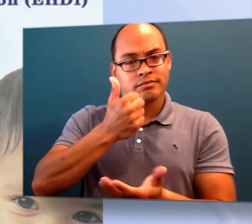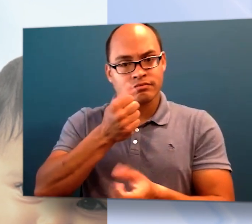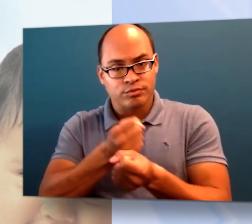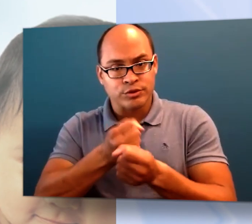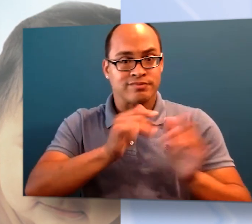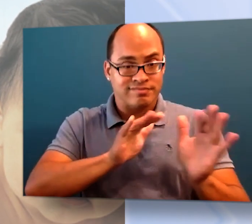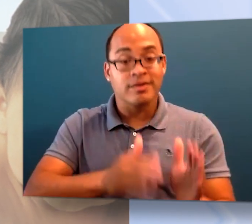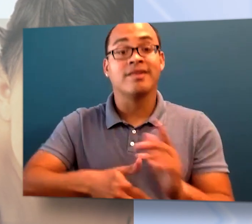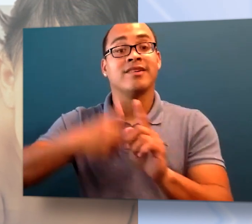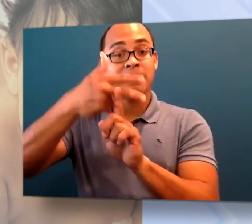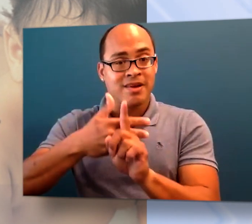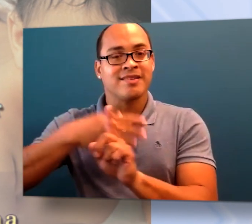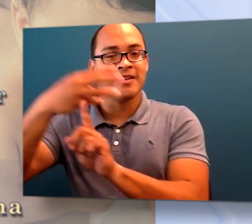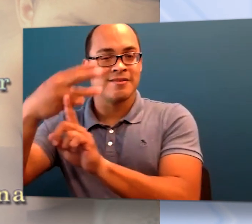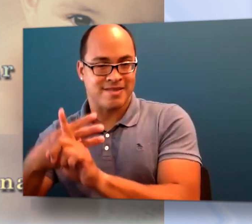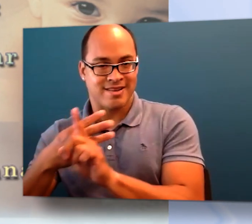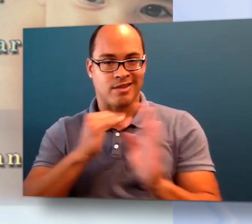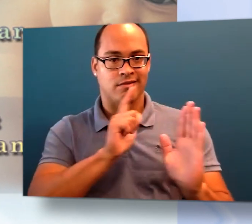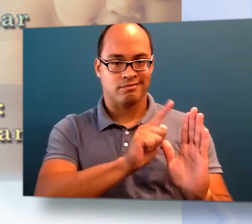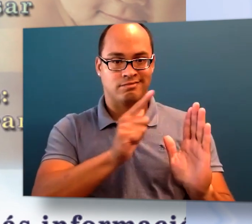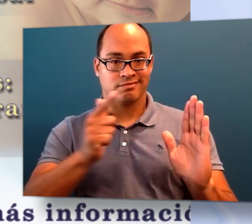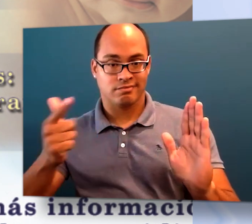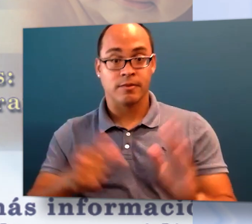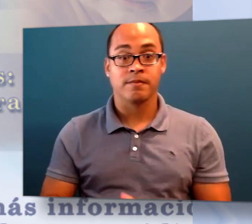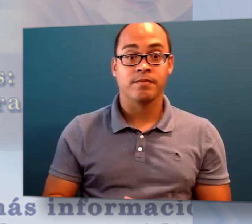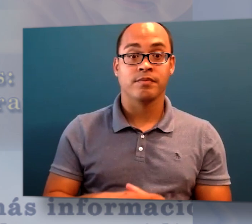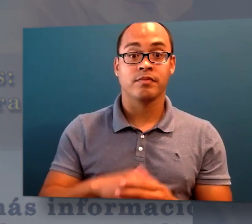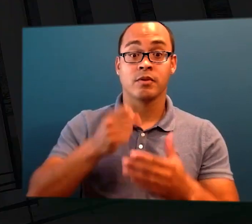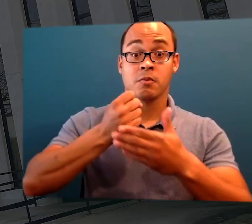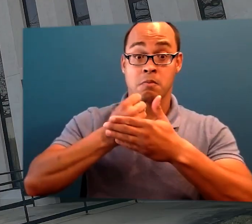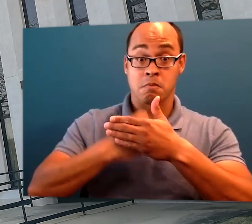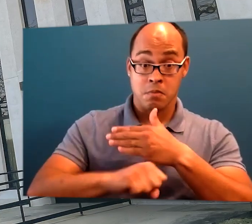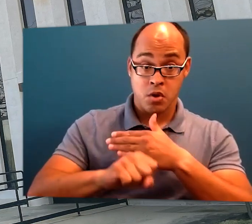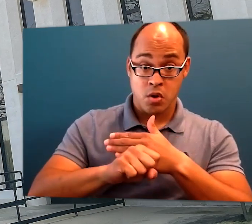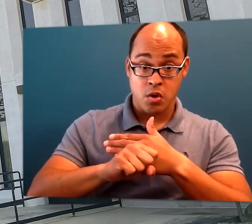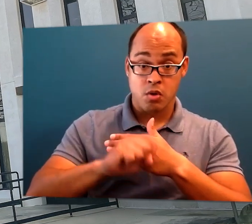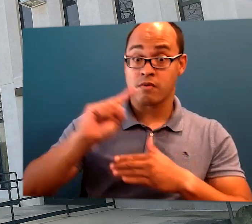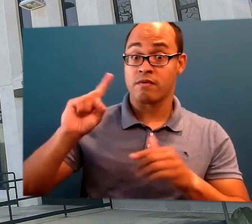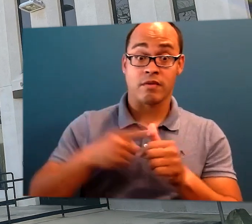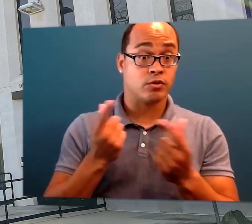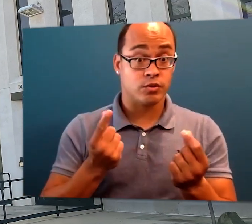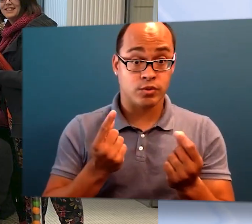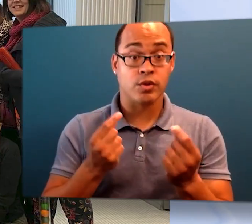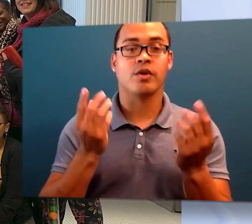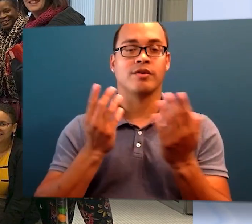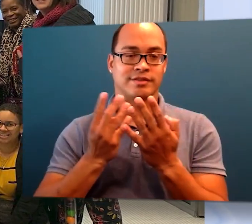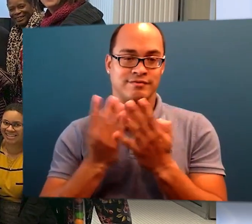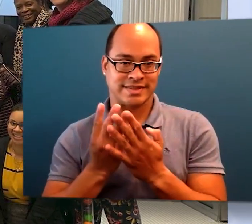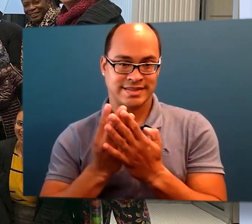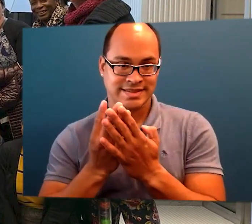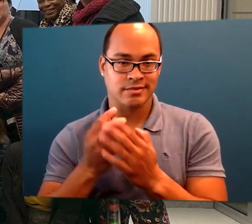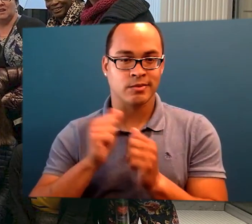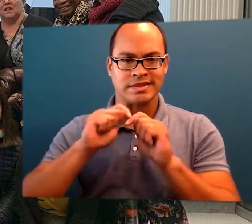birth. So the screening is only step number 1. There's a comprehensive team in the state of Rhode Island